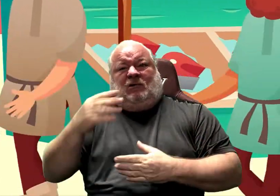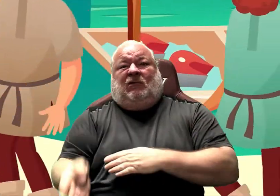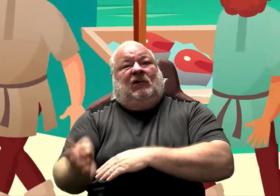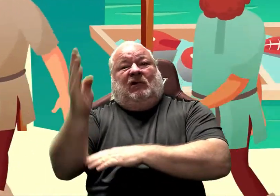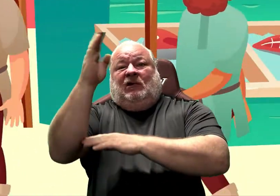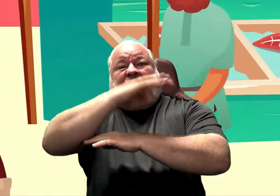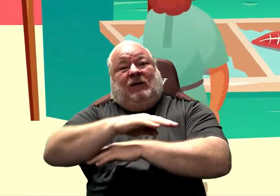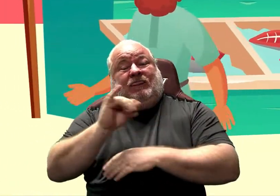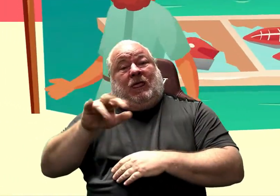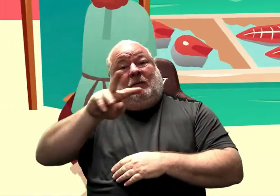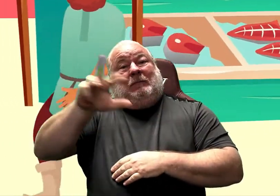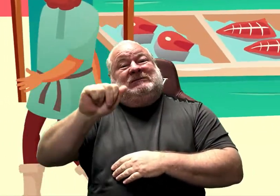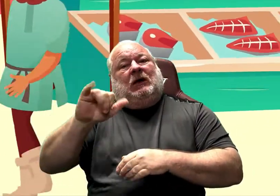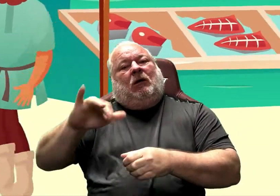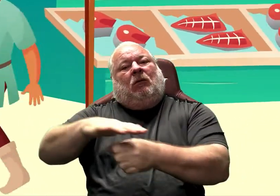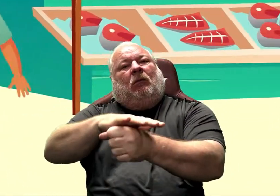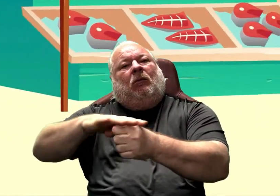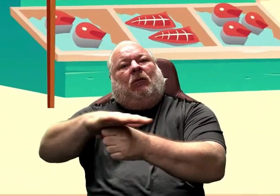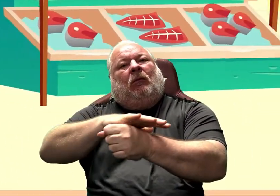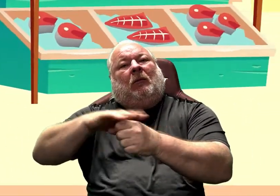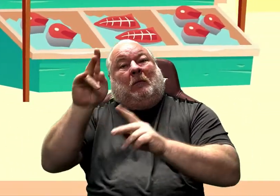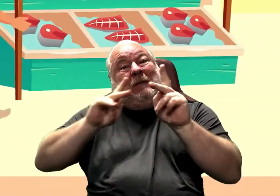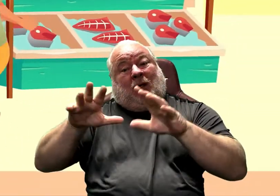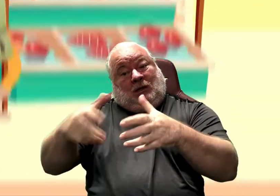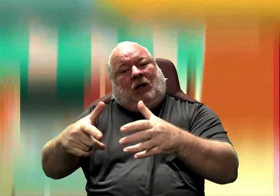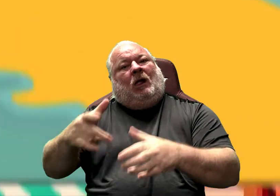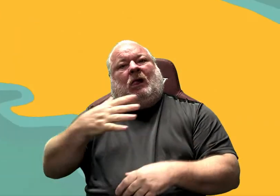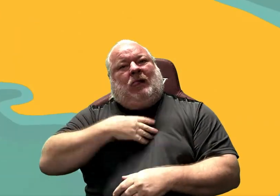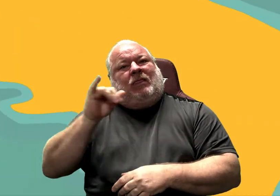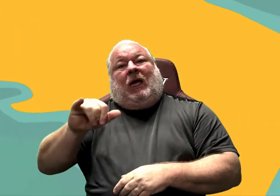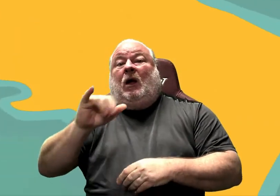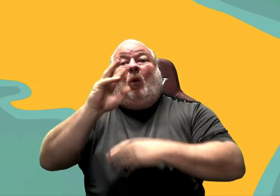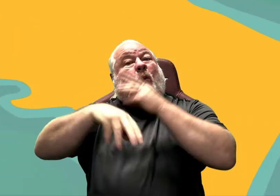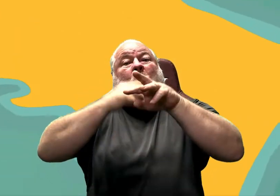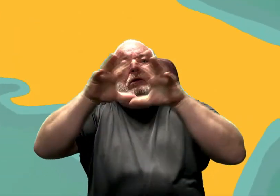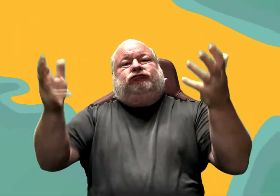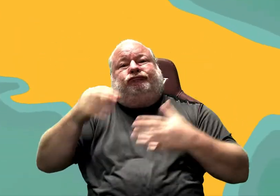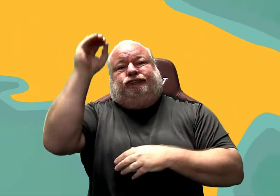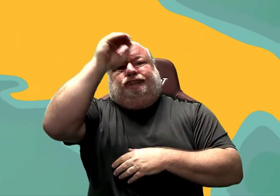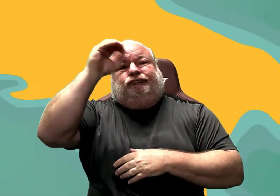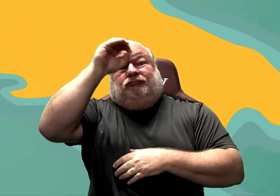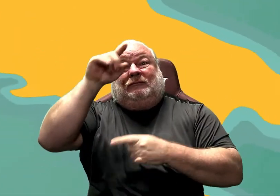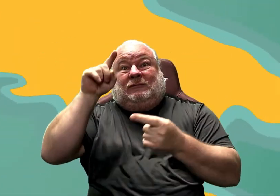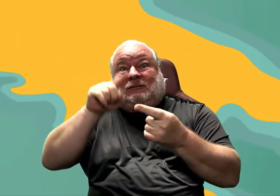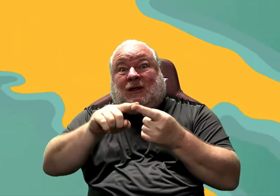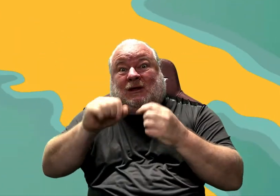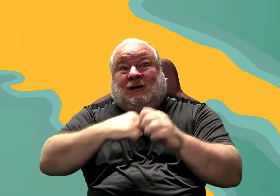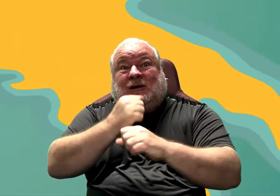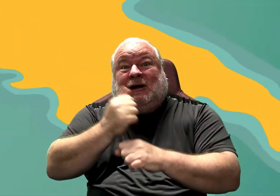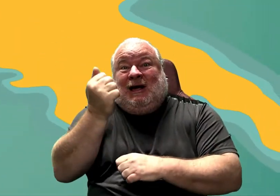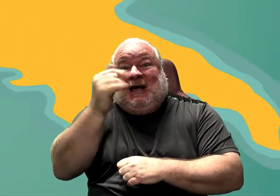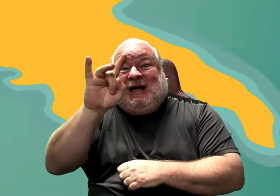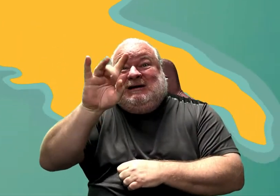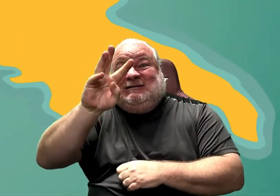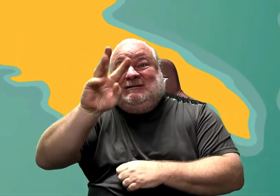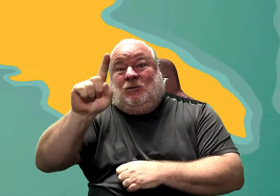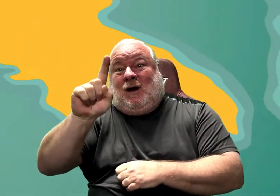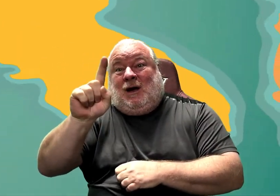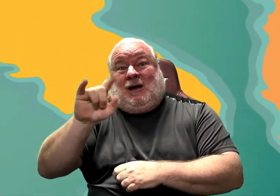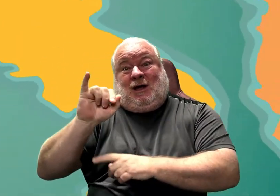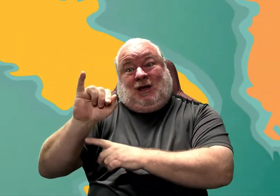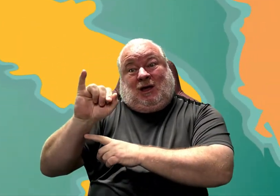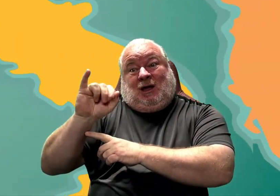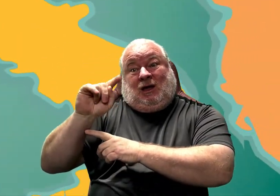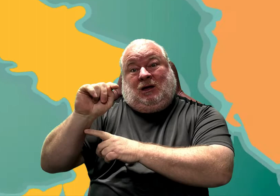remained nothing more than a local favorite of the Neapolitans. Until 1861, when Italy officially